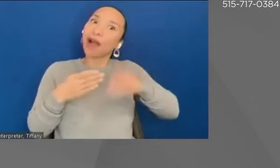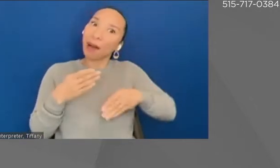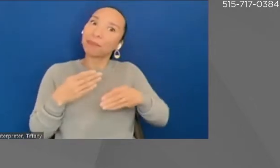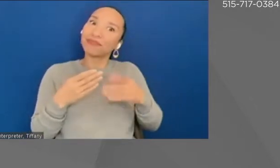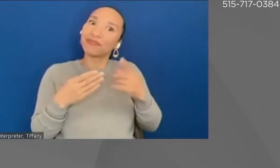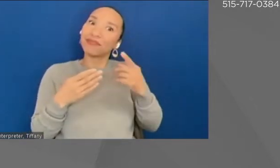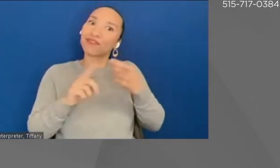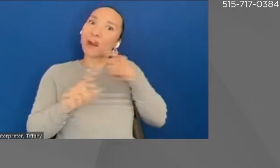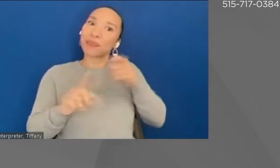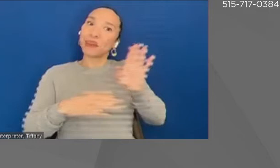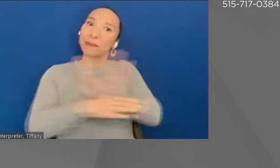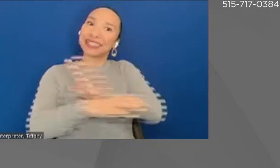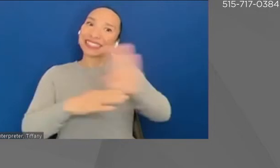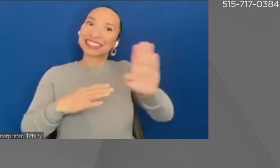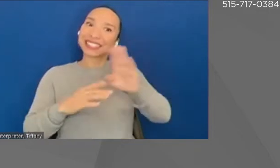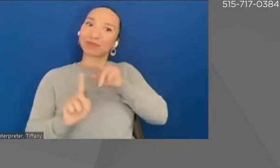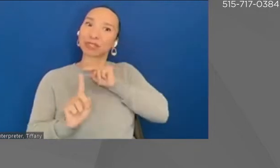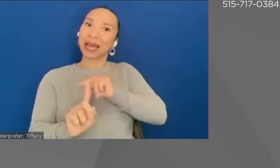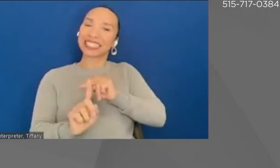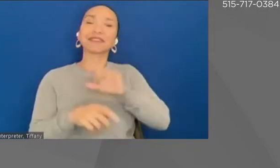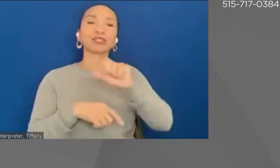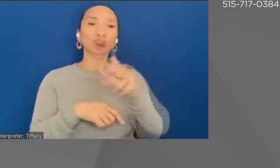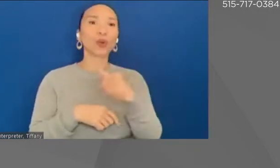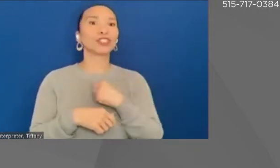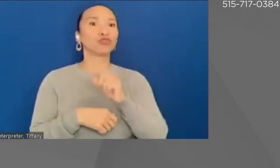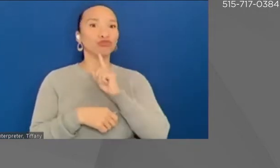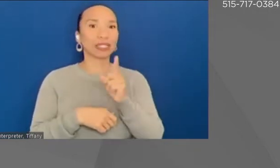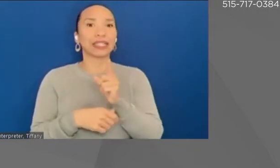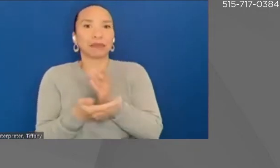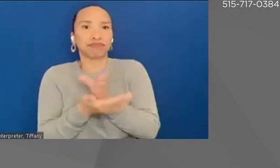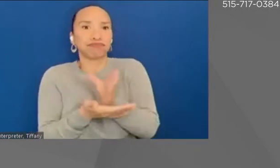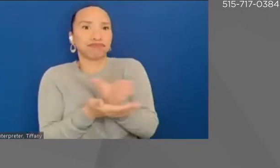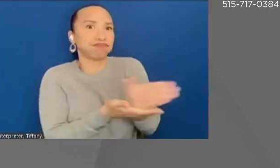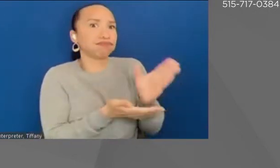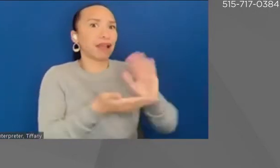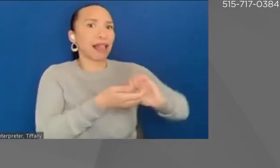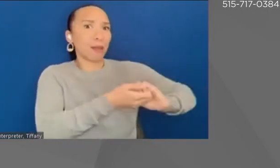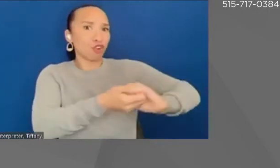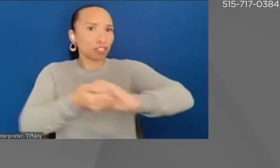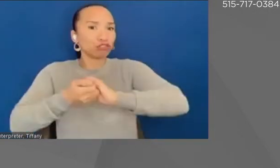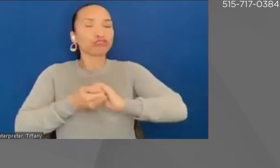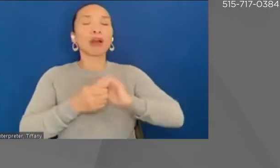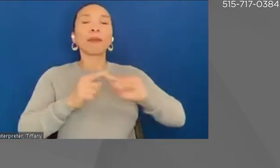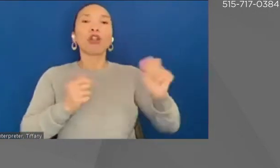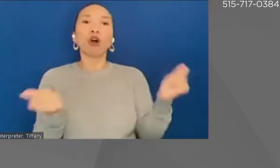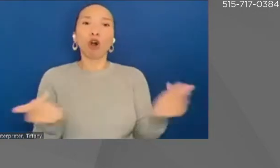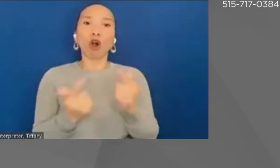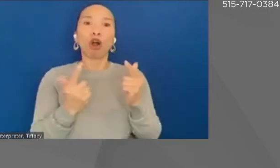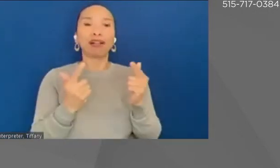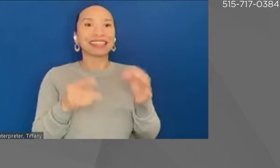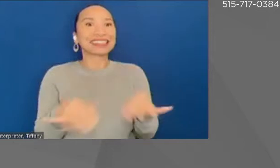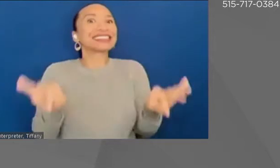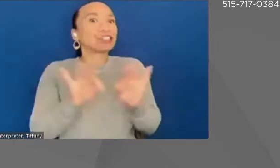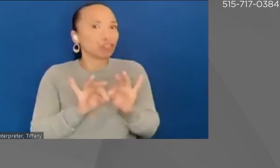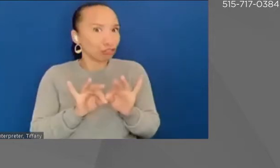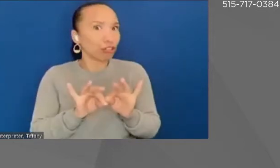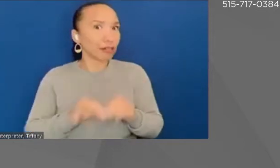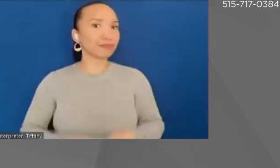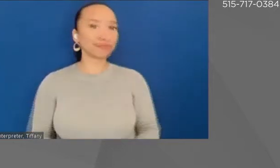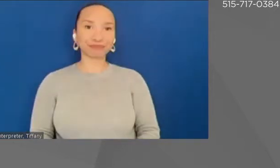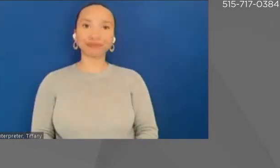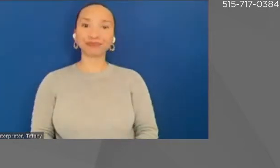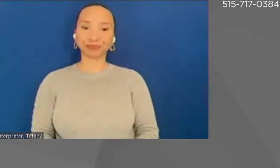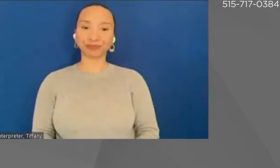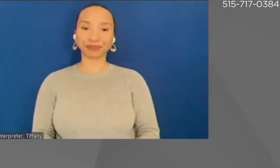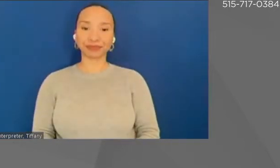it's a multi-pronged collaboration, but equally essential in each of those different parts. Great, thank